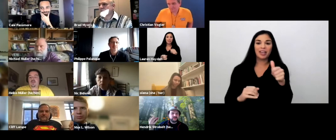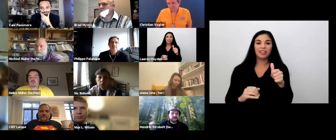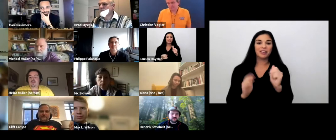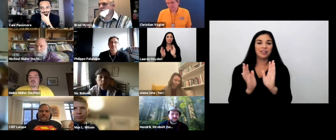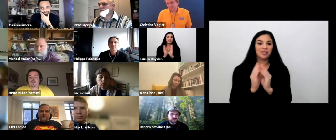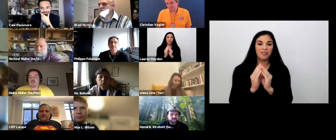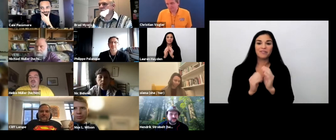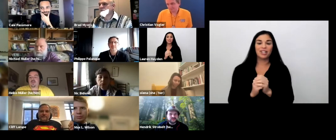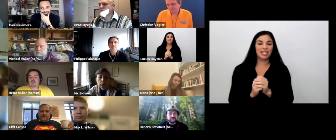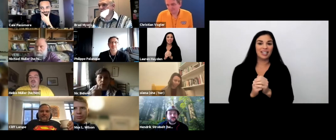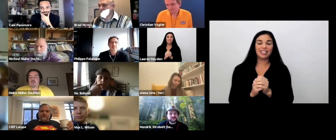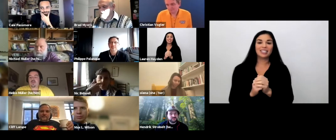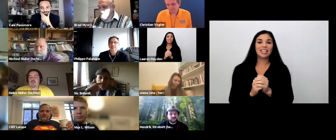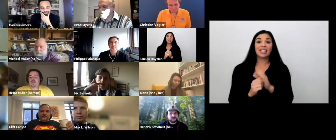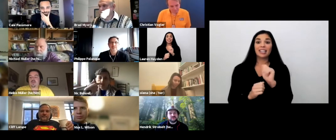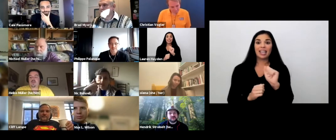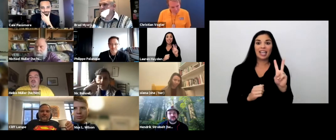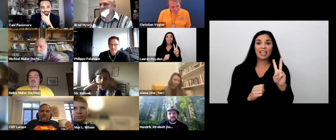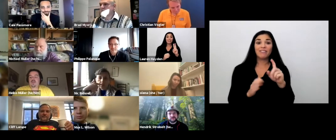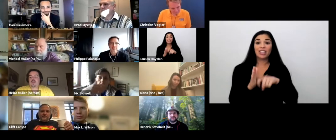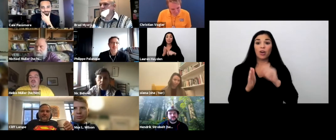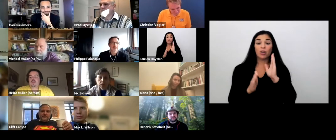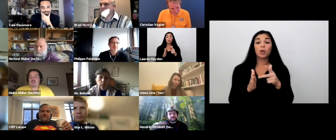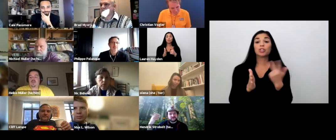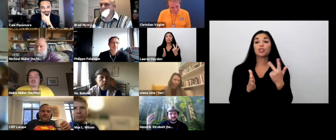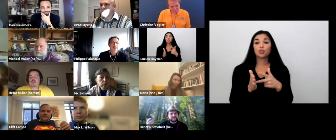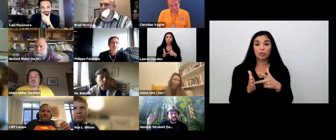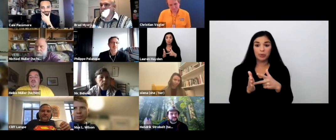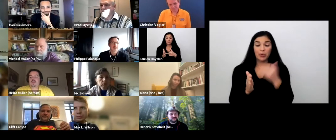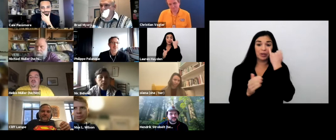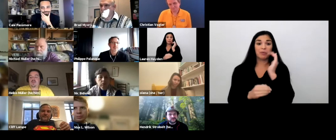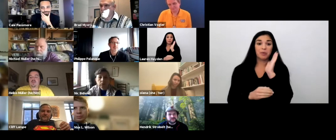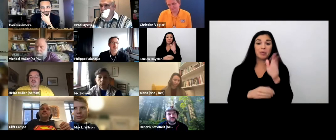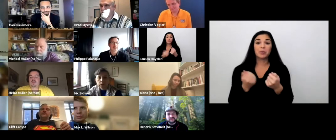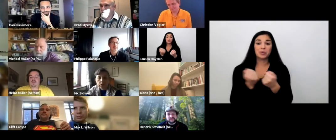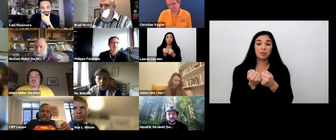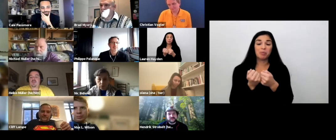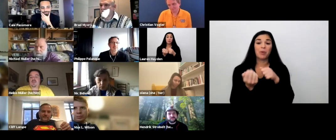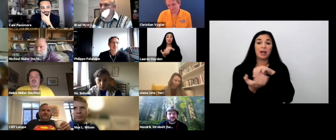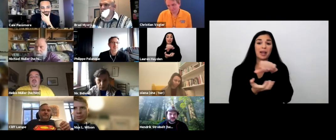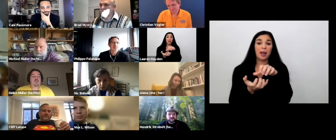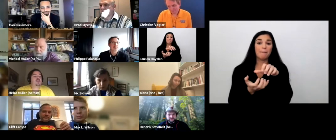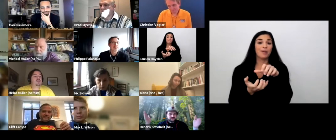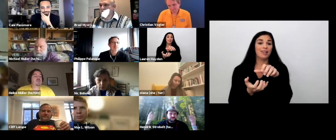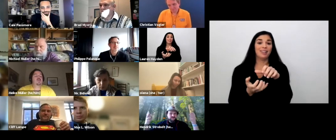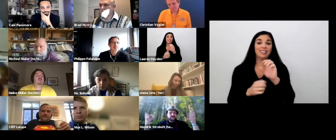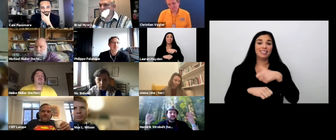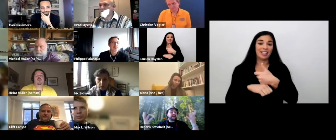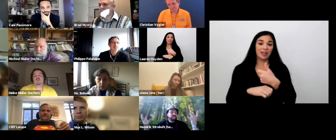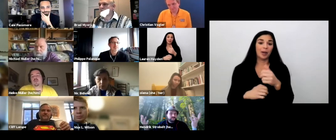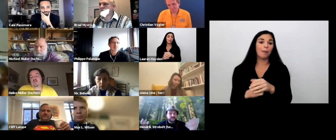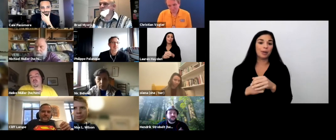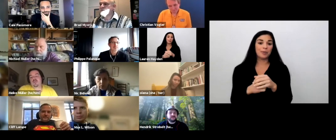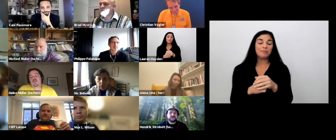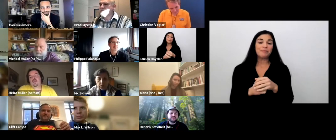AV costs potentially will triple if you want to support hybrid setups and have to have a